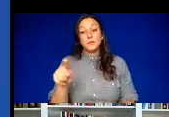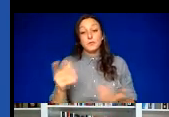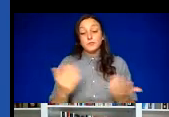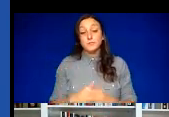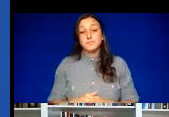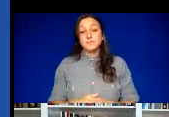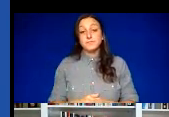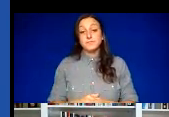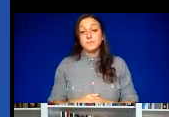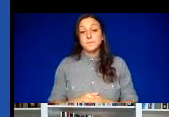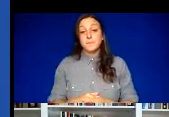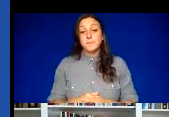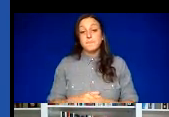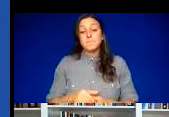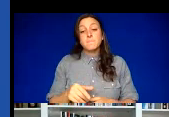is looking at the